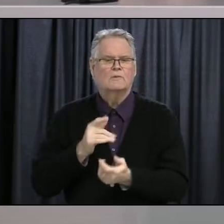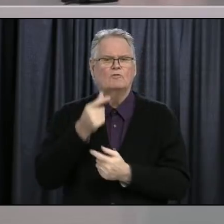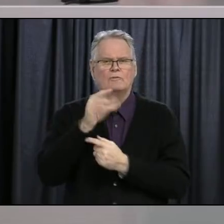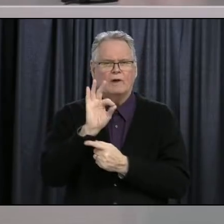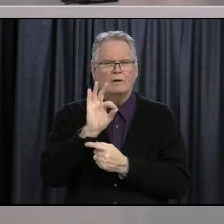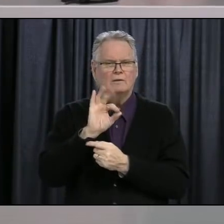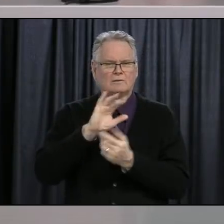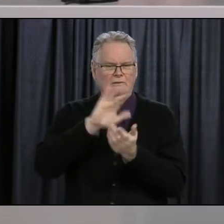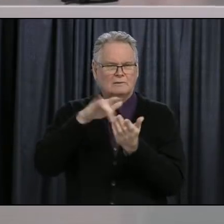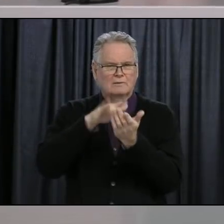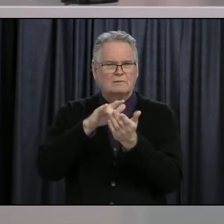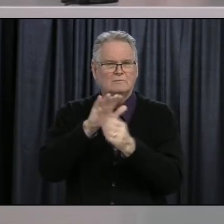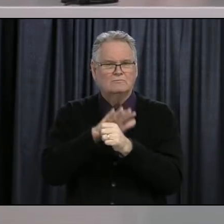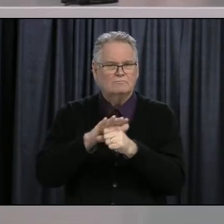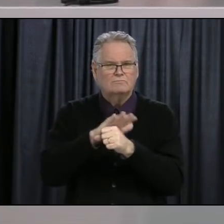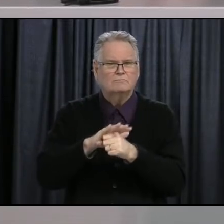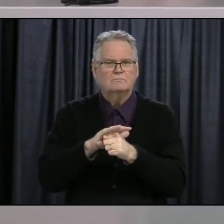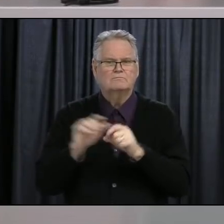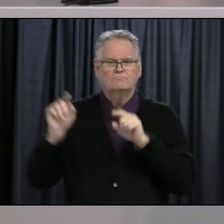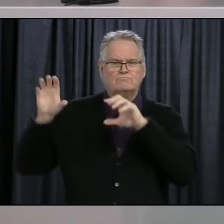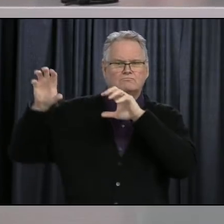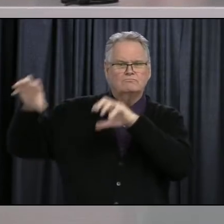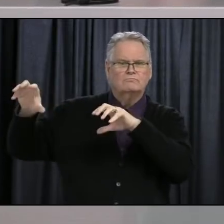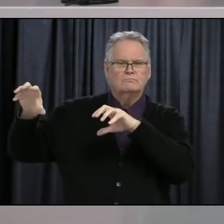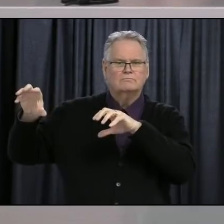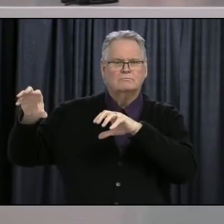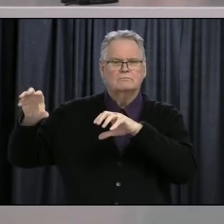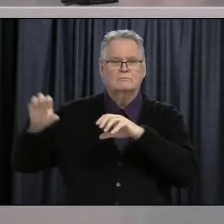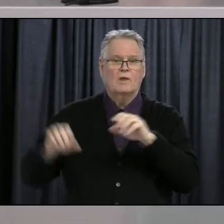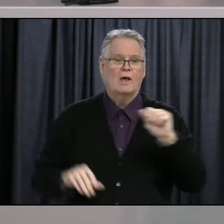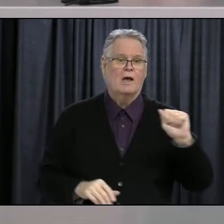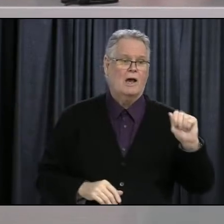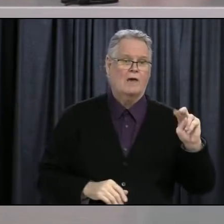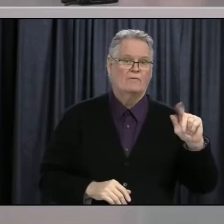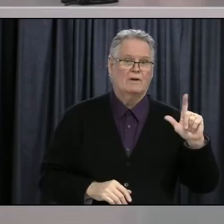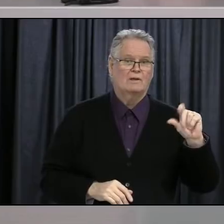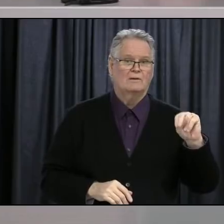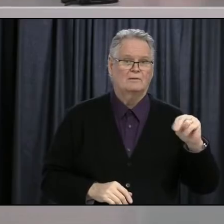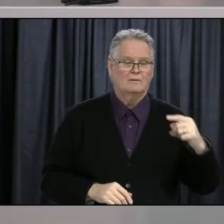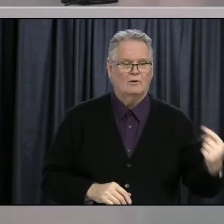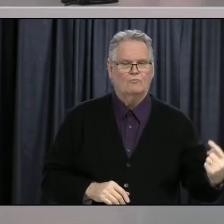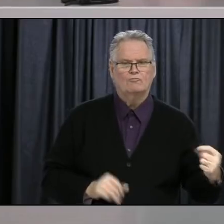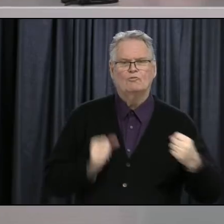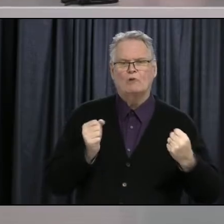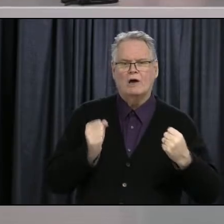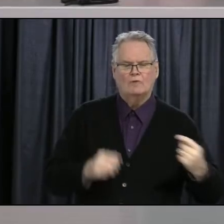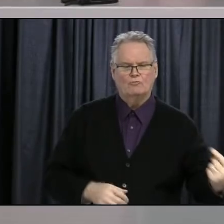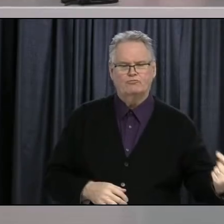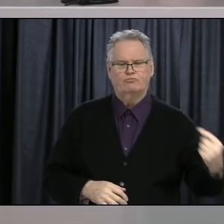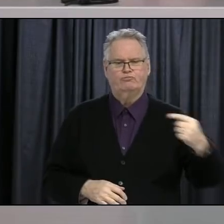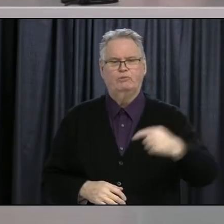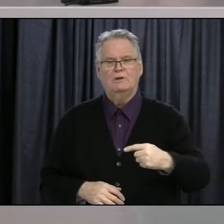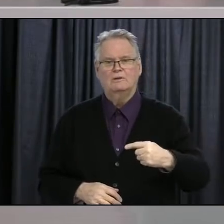of people from the Avalon going out outside of, I guess, that jurisdiction right now. Can you, I guess, give the reminder